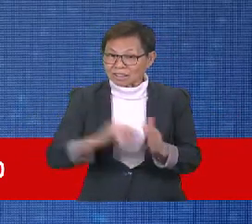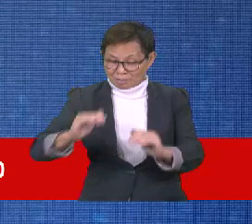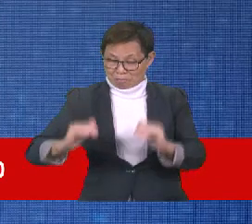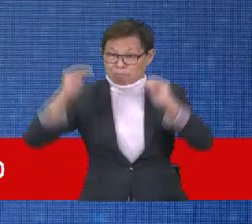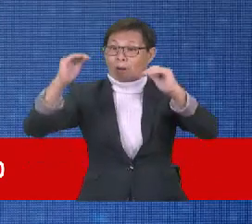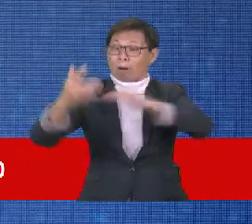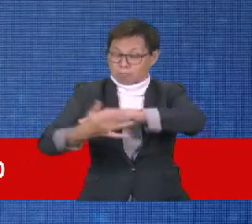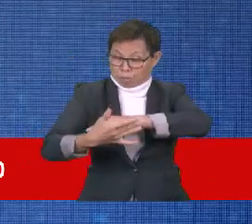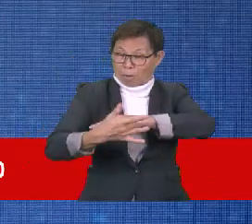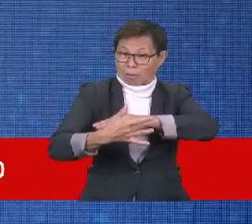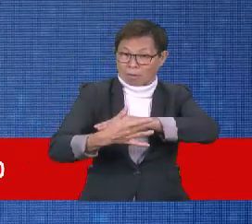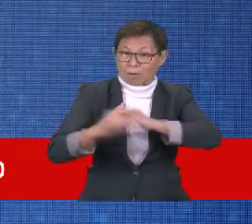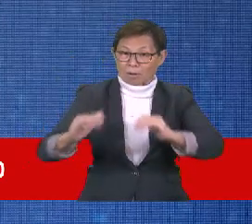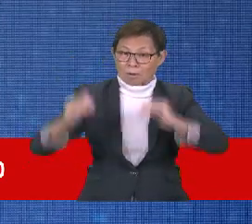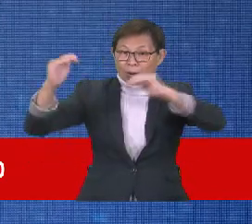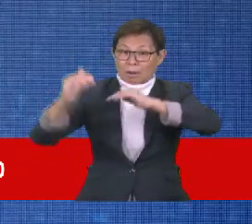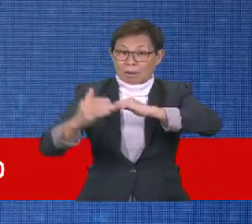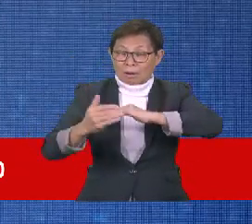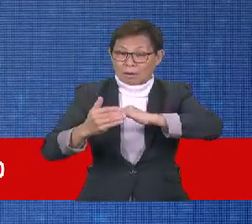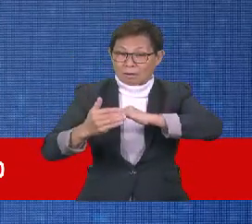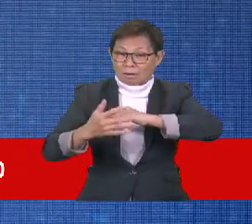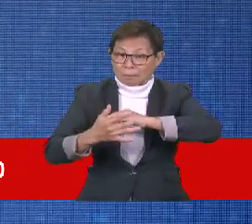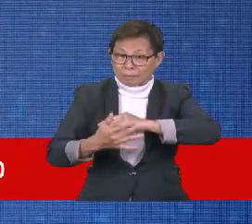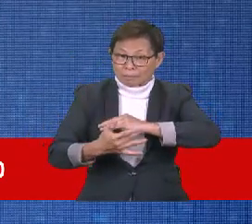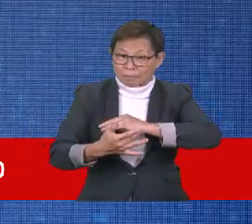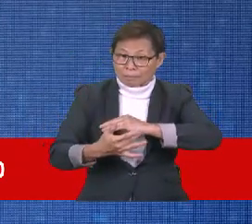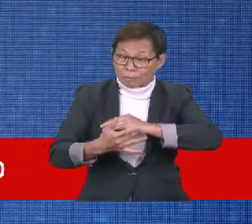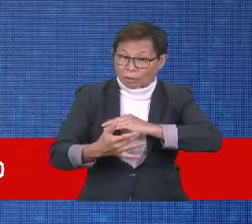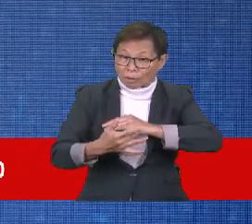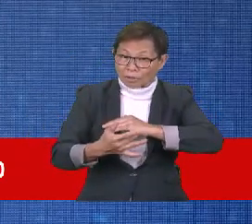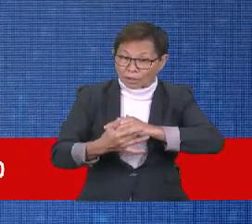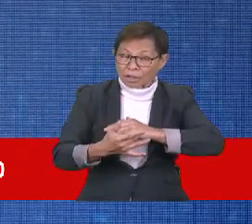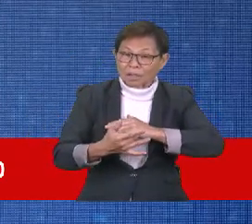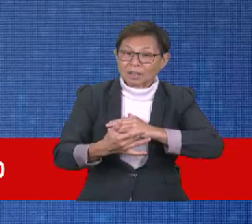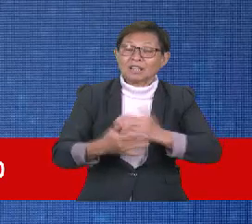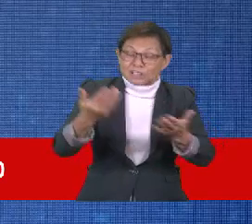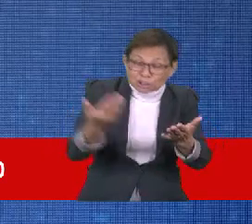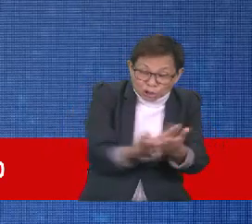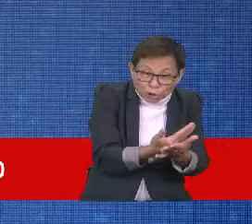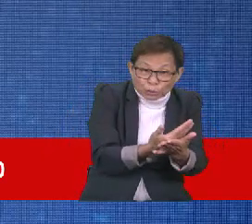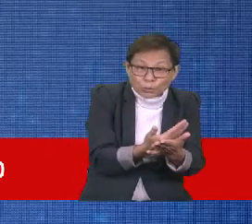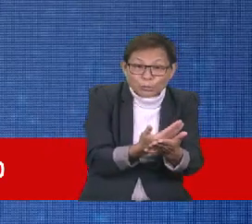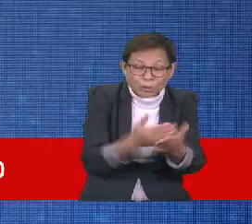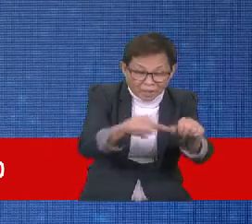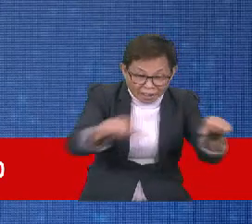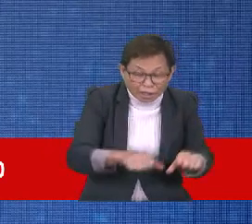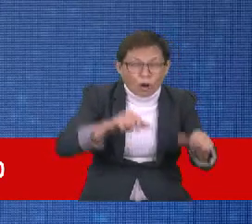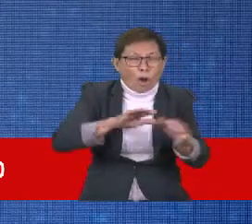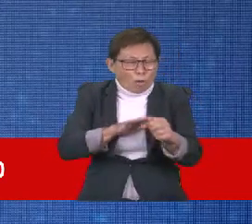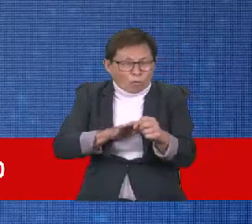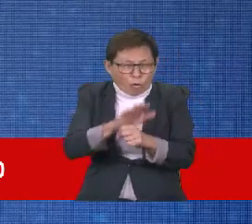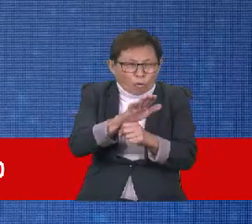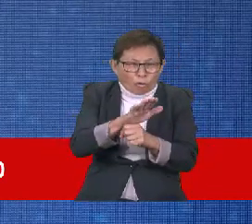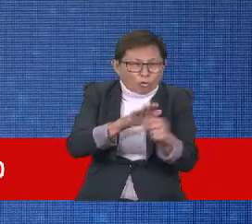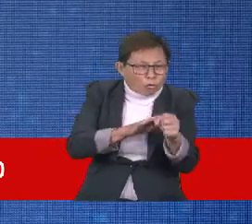technology. And the issue of paradigm and technology means that these new areas must be fully harnessed. We are still